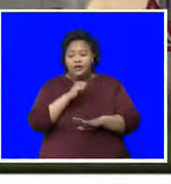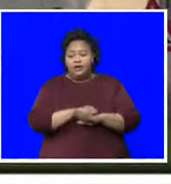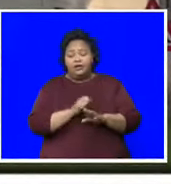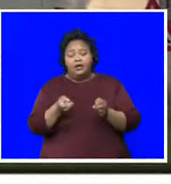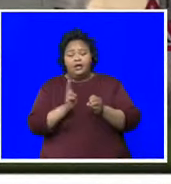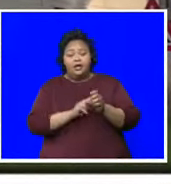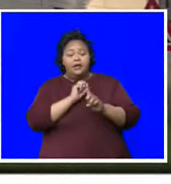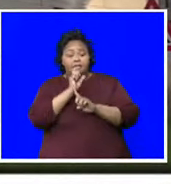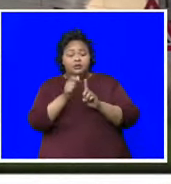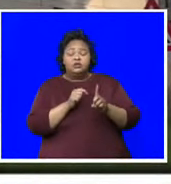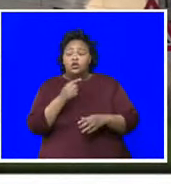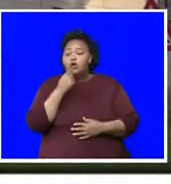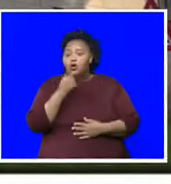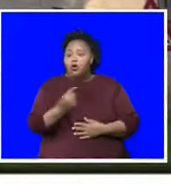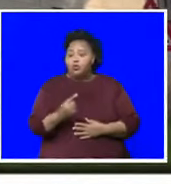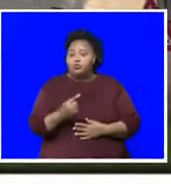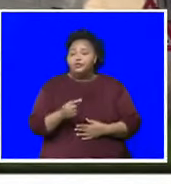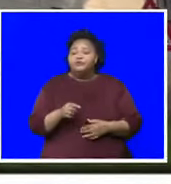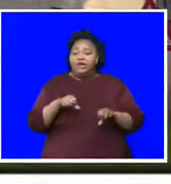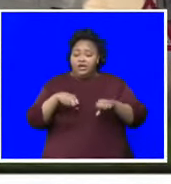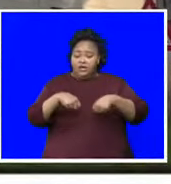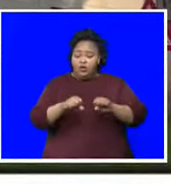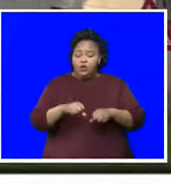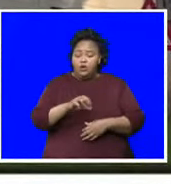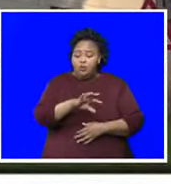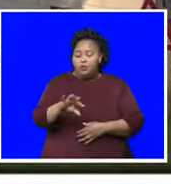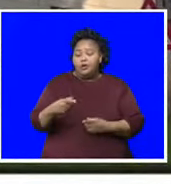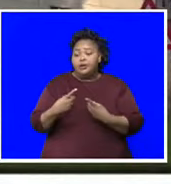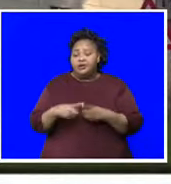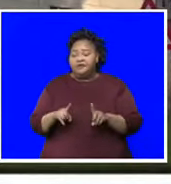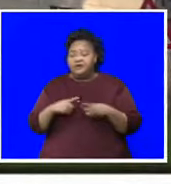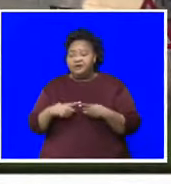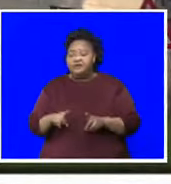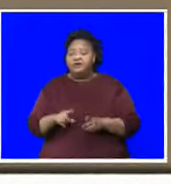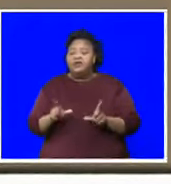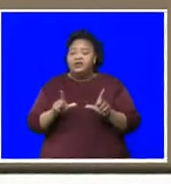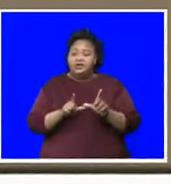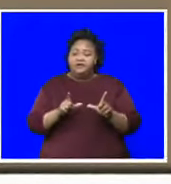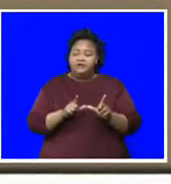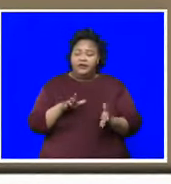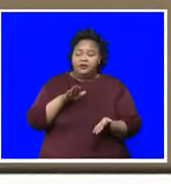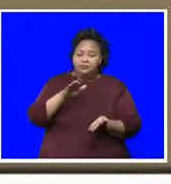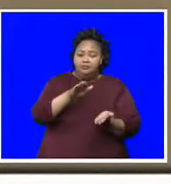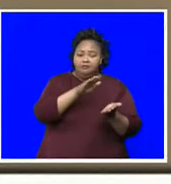has started sending the certificates to the places where Emaswati registered.